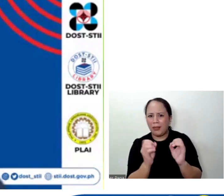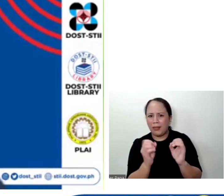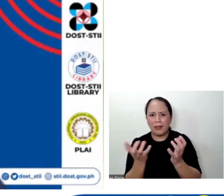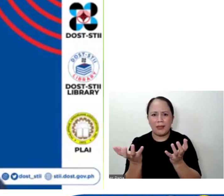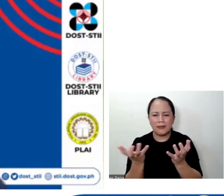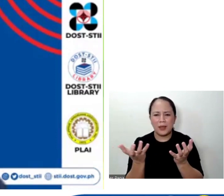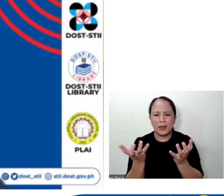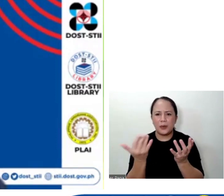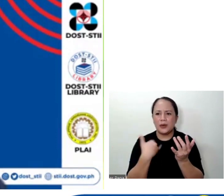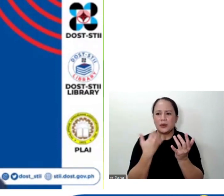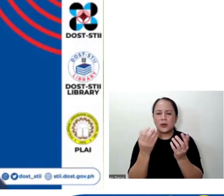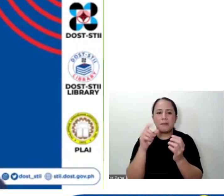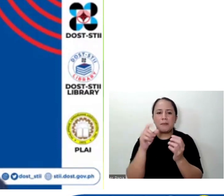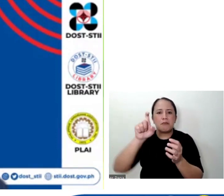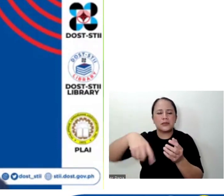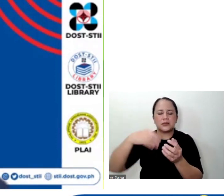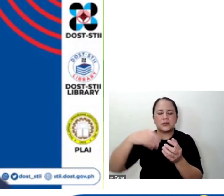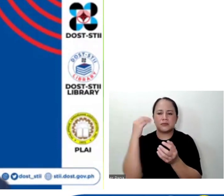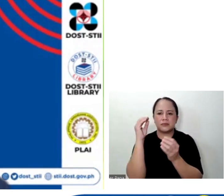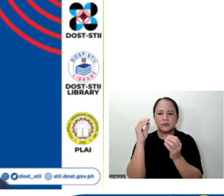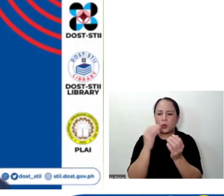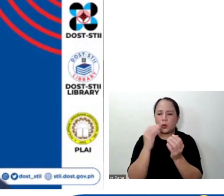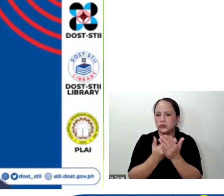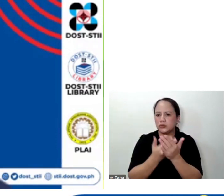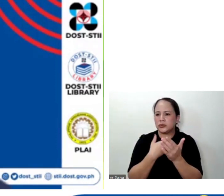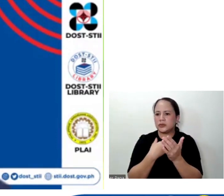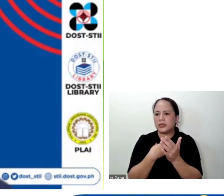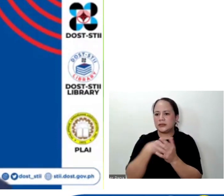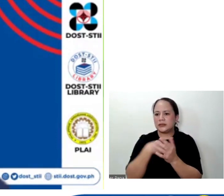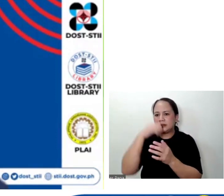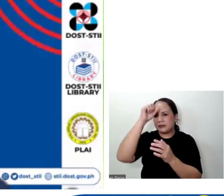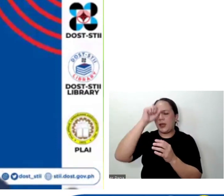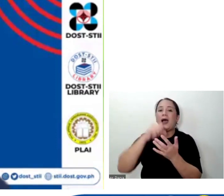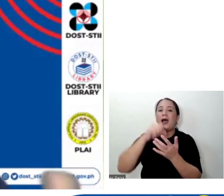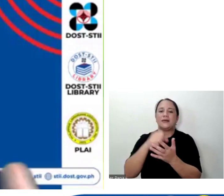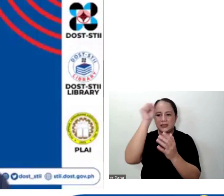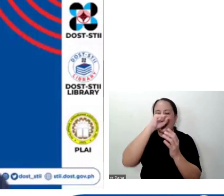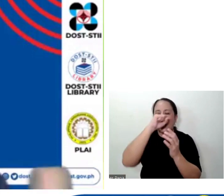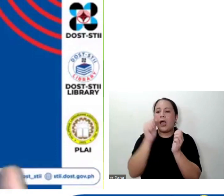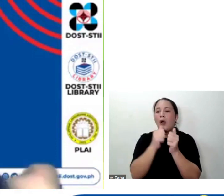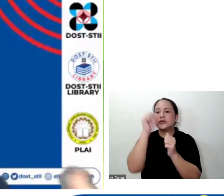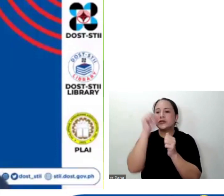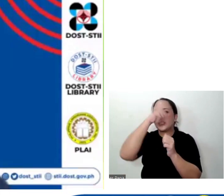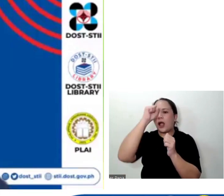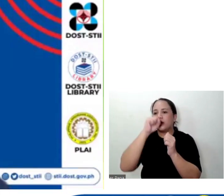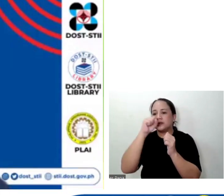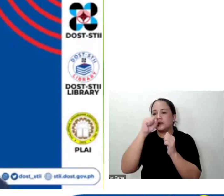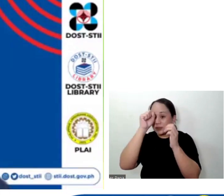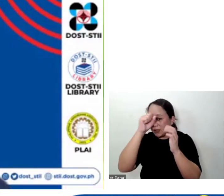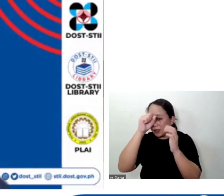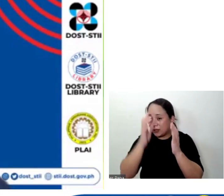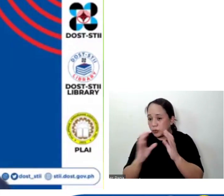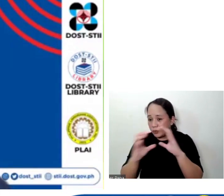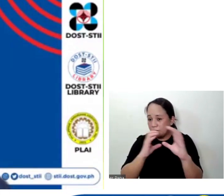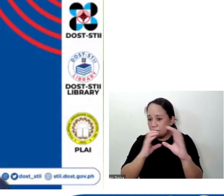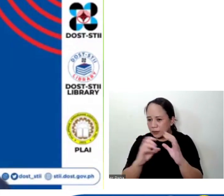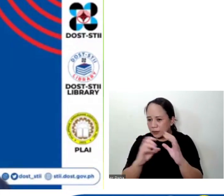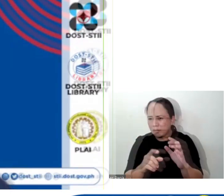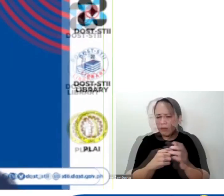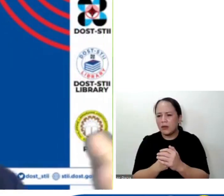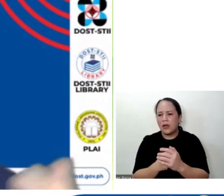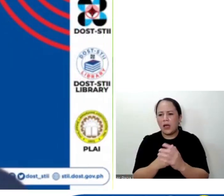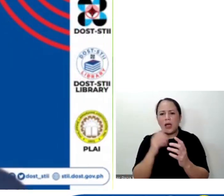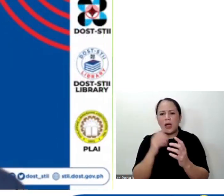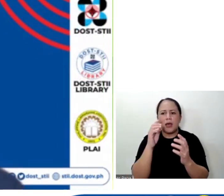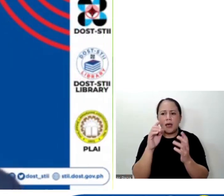to be good at understanding scholarly communications. How do scholars communicate to each other? How do they